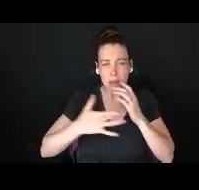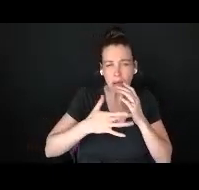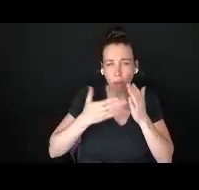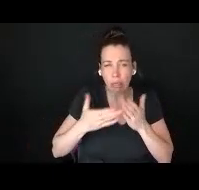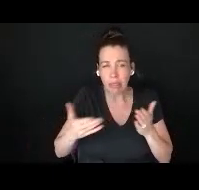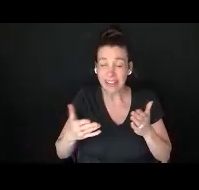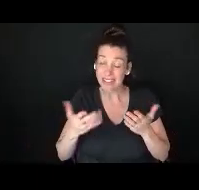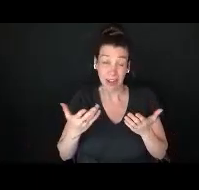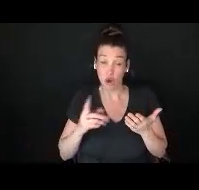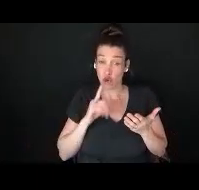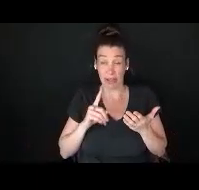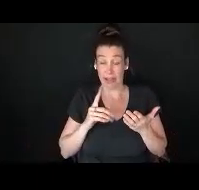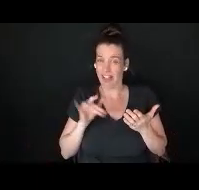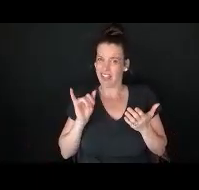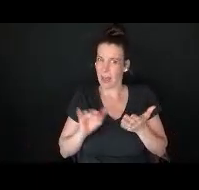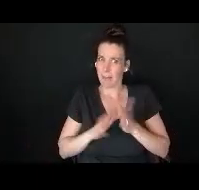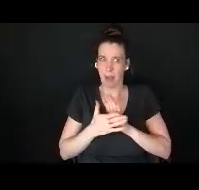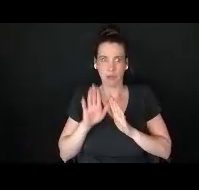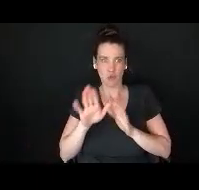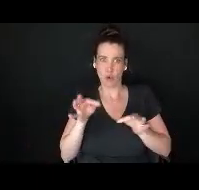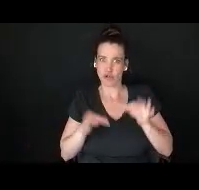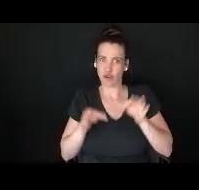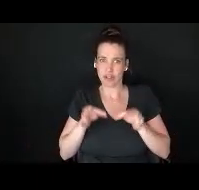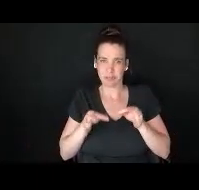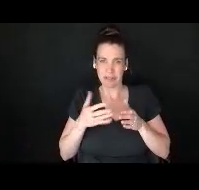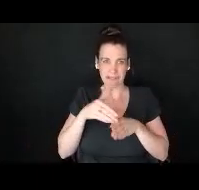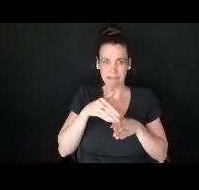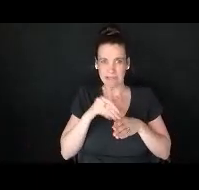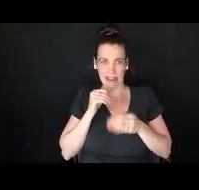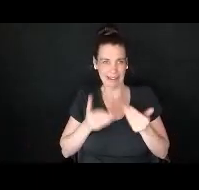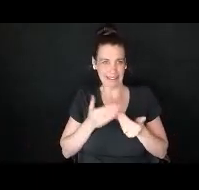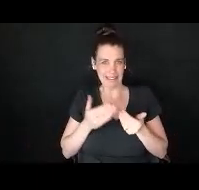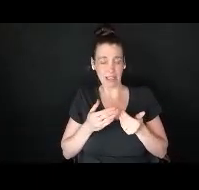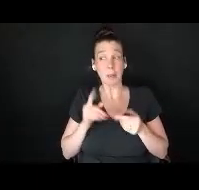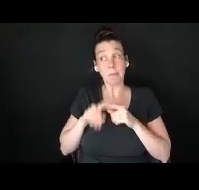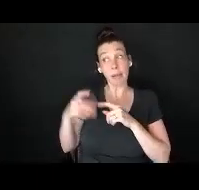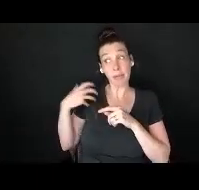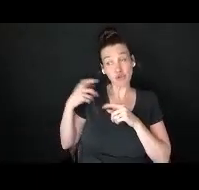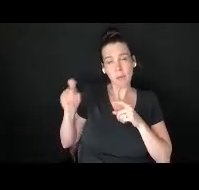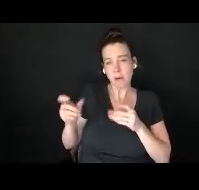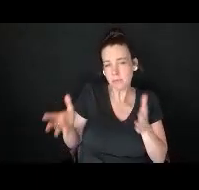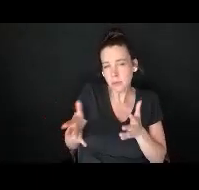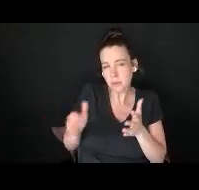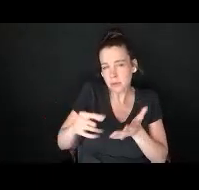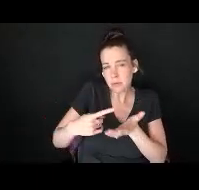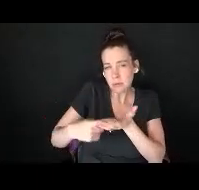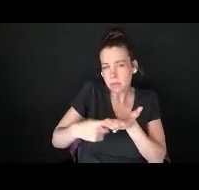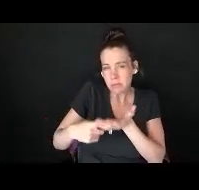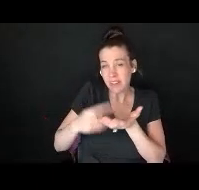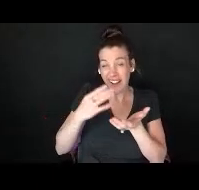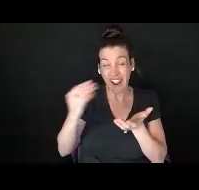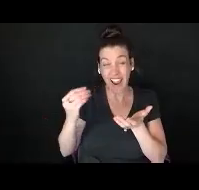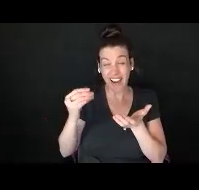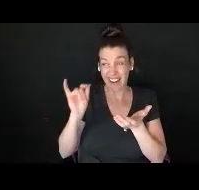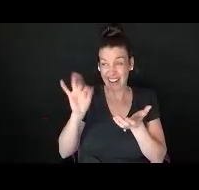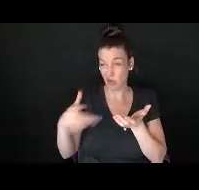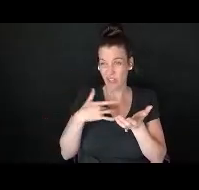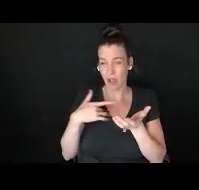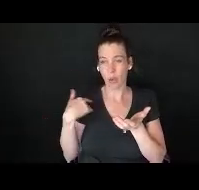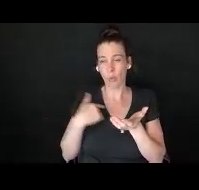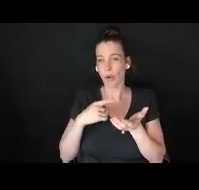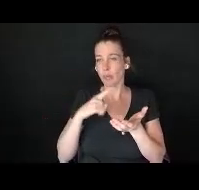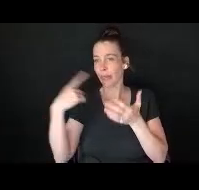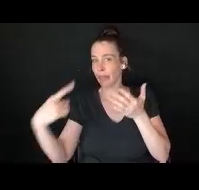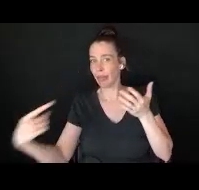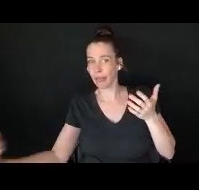is a judgment call, and we rely in part on you in facilitating the discussion to identify kind of when the discussion seems to be in the weeds and venturing